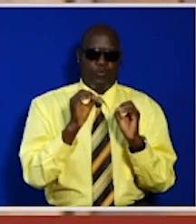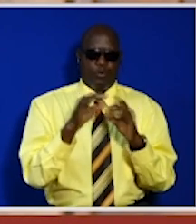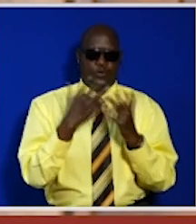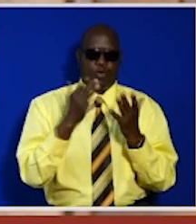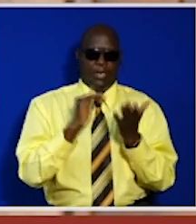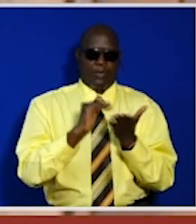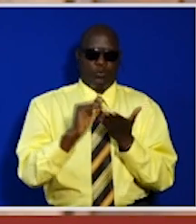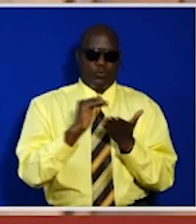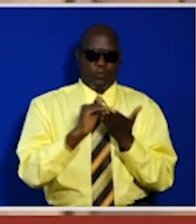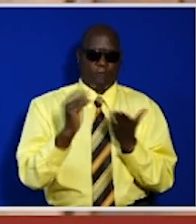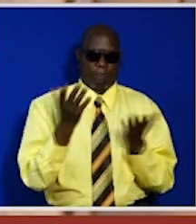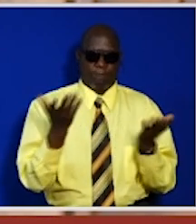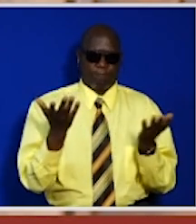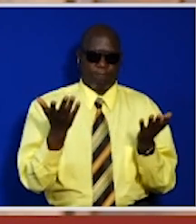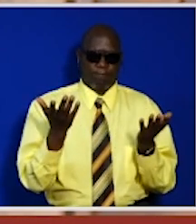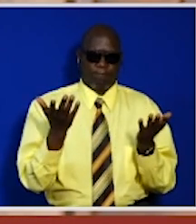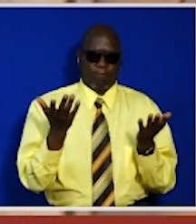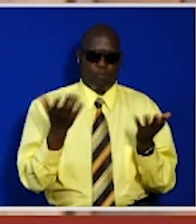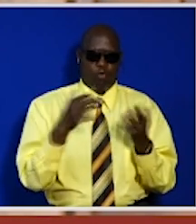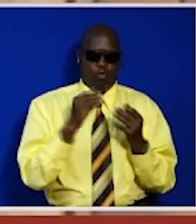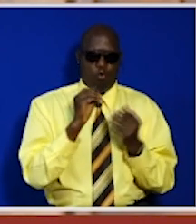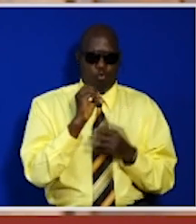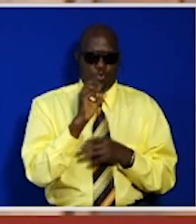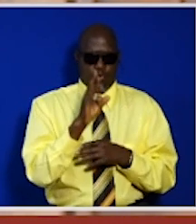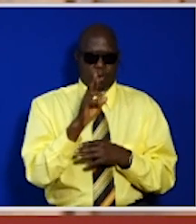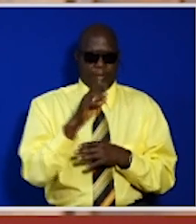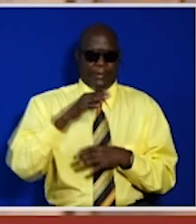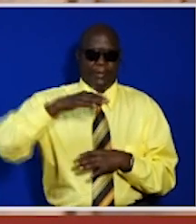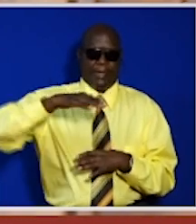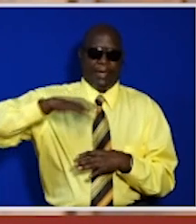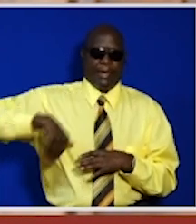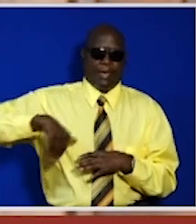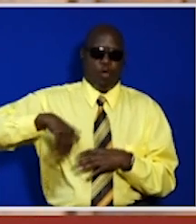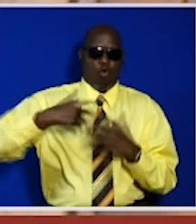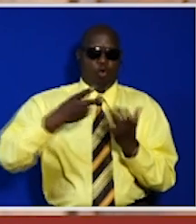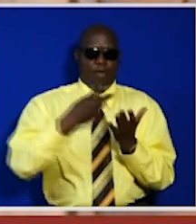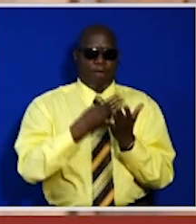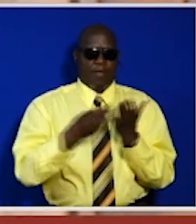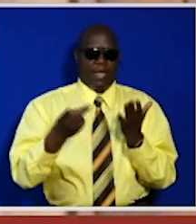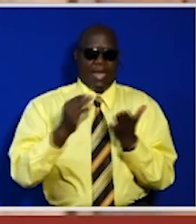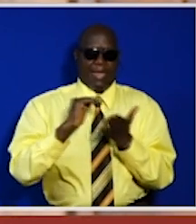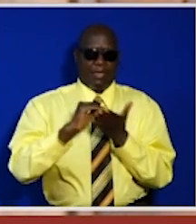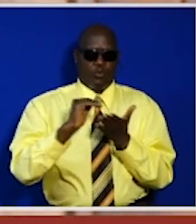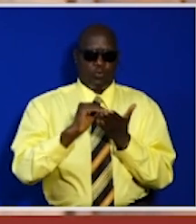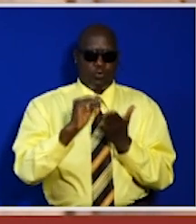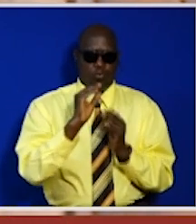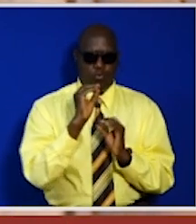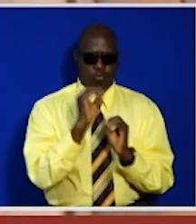excuse or delay or failure.